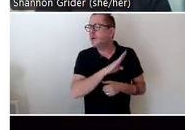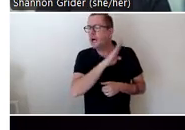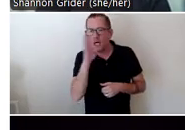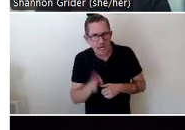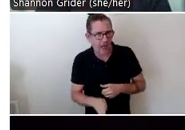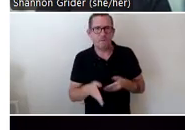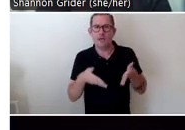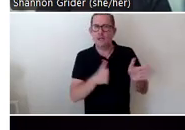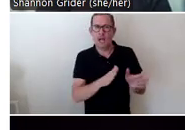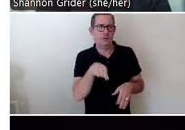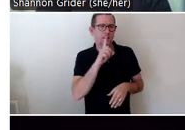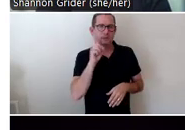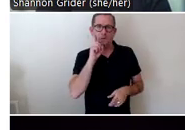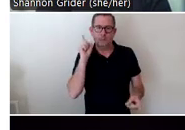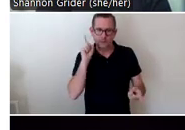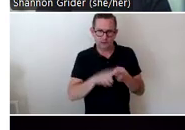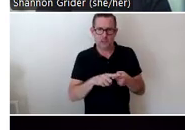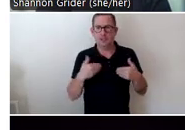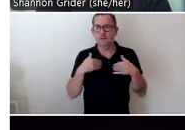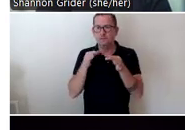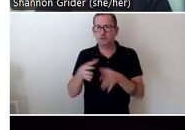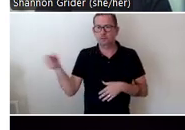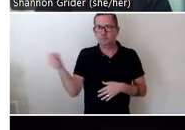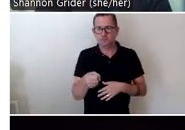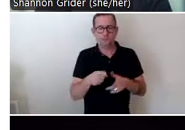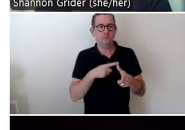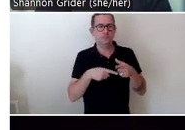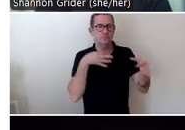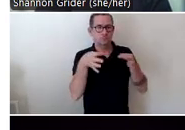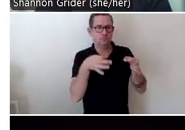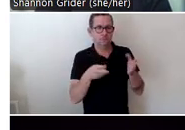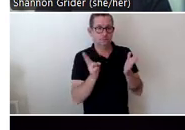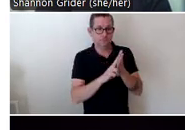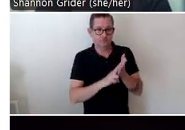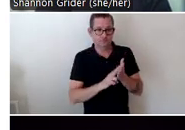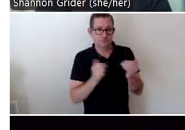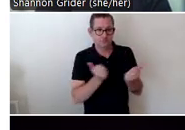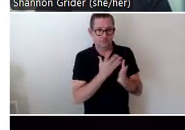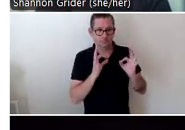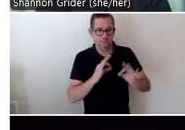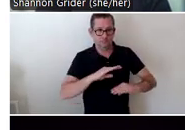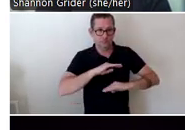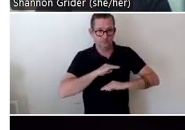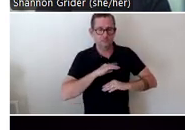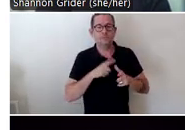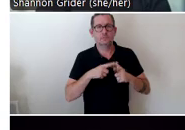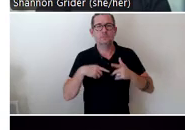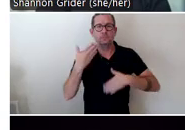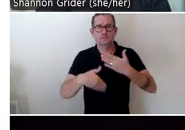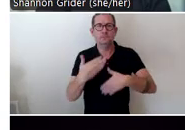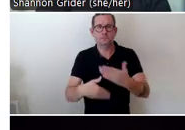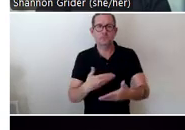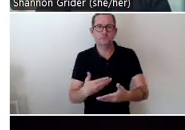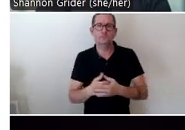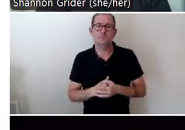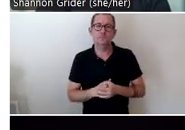be trouble or if they're going to be able to get help or anything like that. Don't allow a deaf or hard of hearing person to fill out the paperwork until